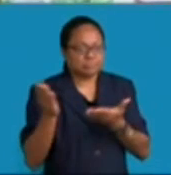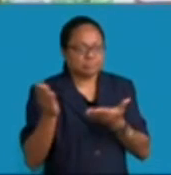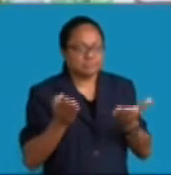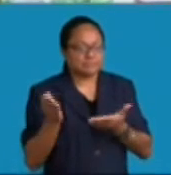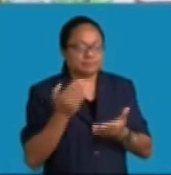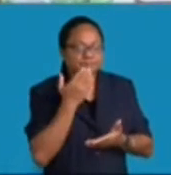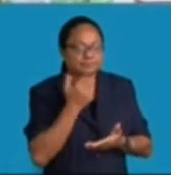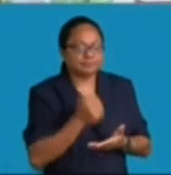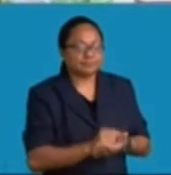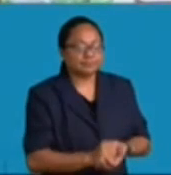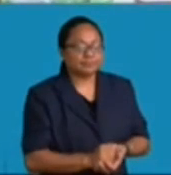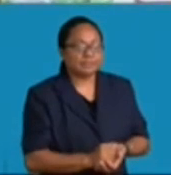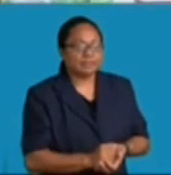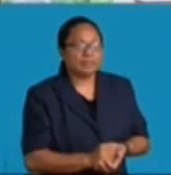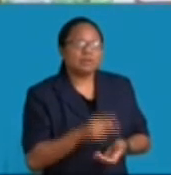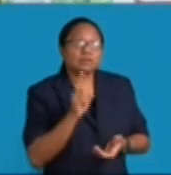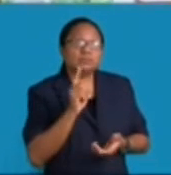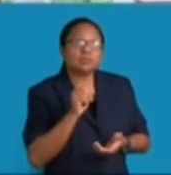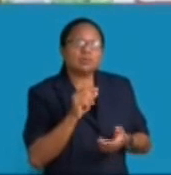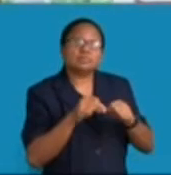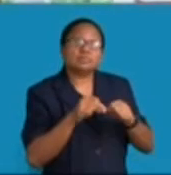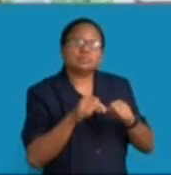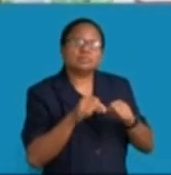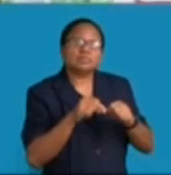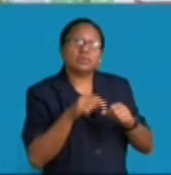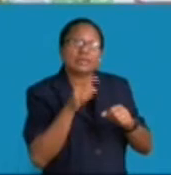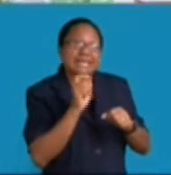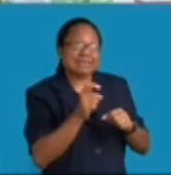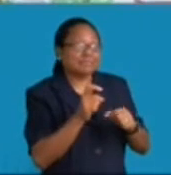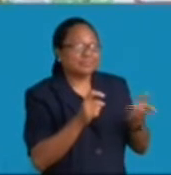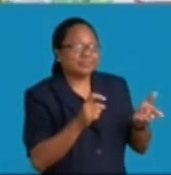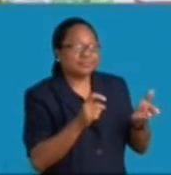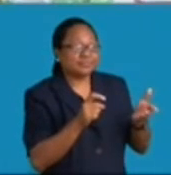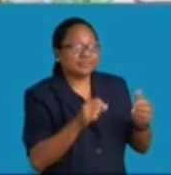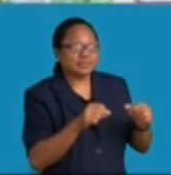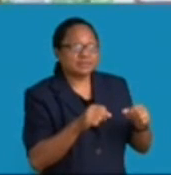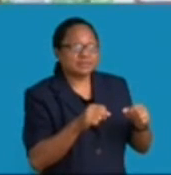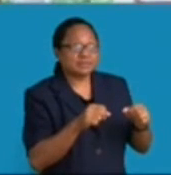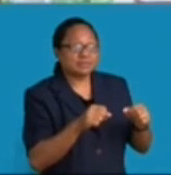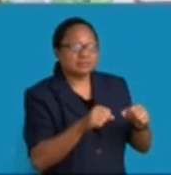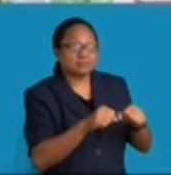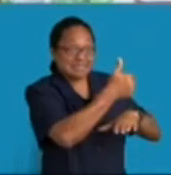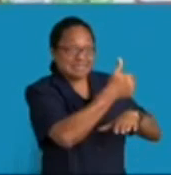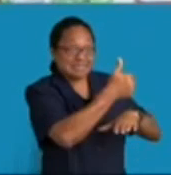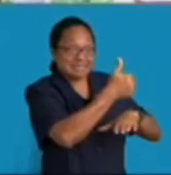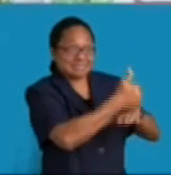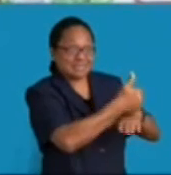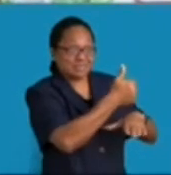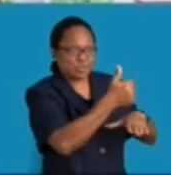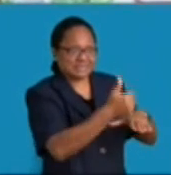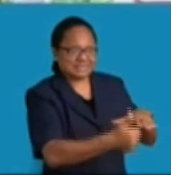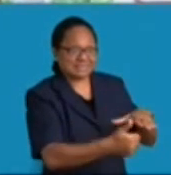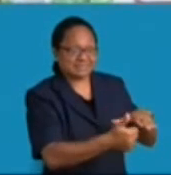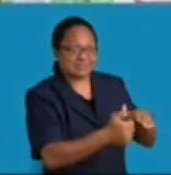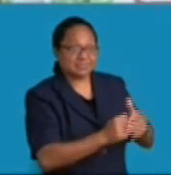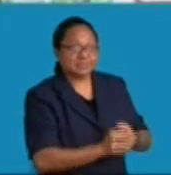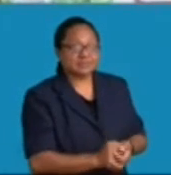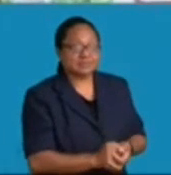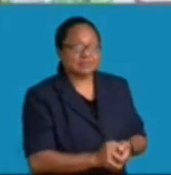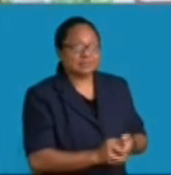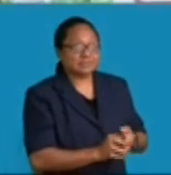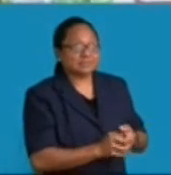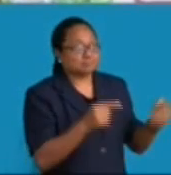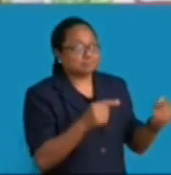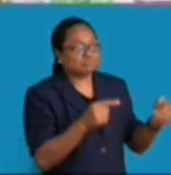The offences against the lawful authority in 2014, it was